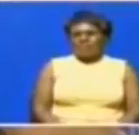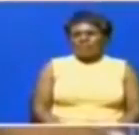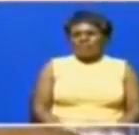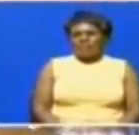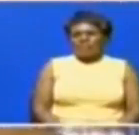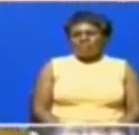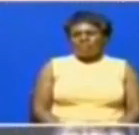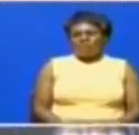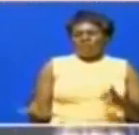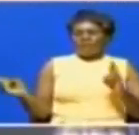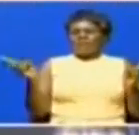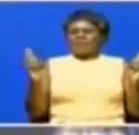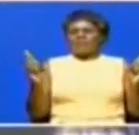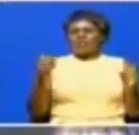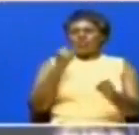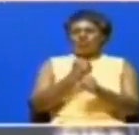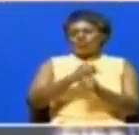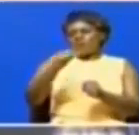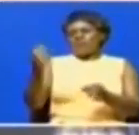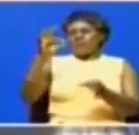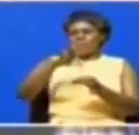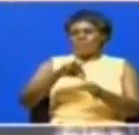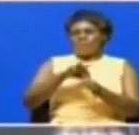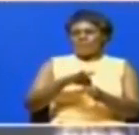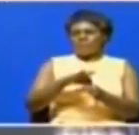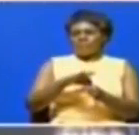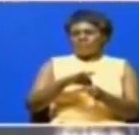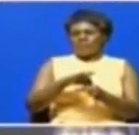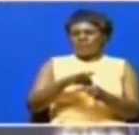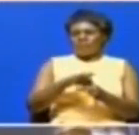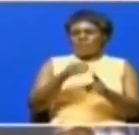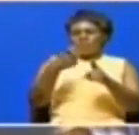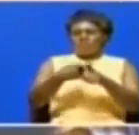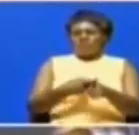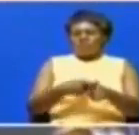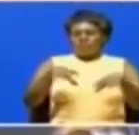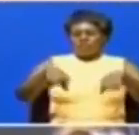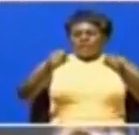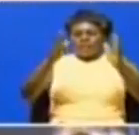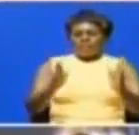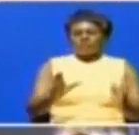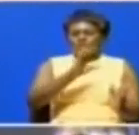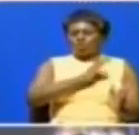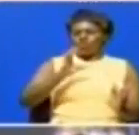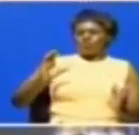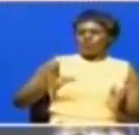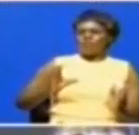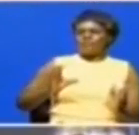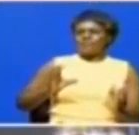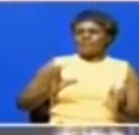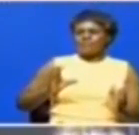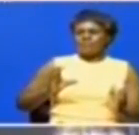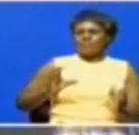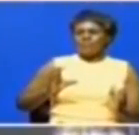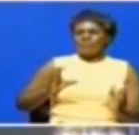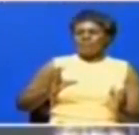All right, we are ready to conduct another election. Well, that was a prompt reaction from the Independent Electoral and Boundaries Commission Chair, Wafula